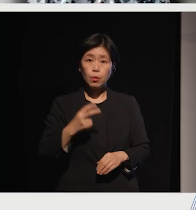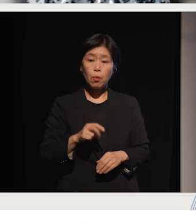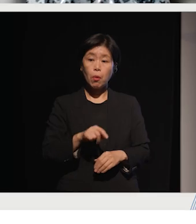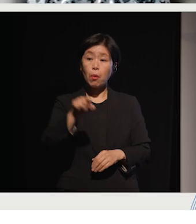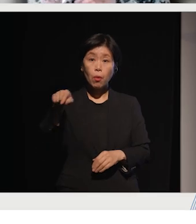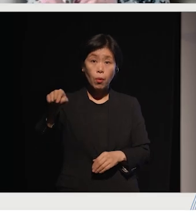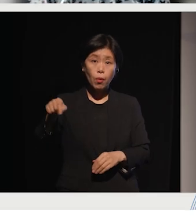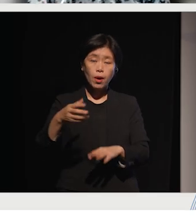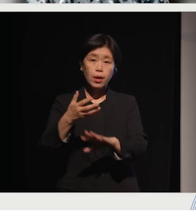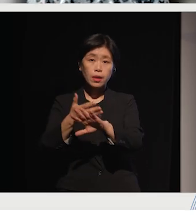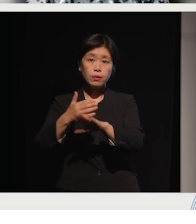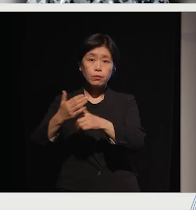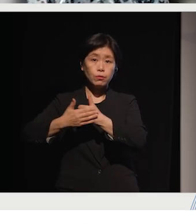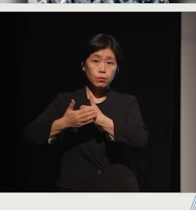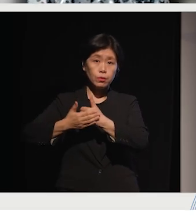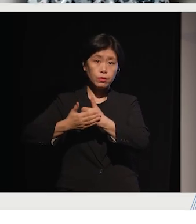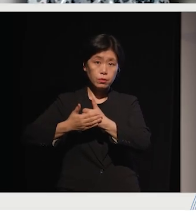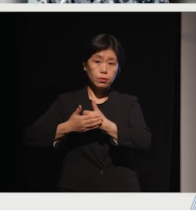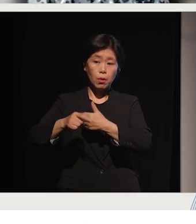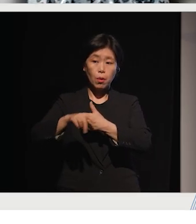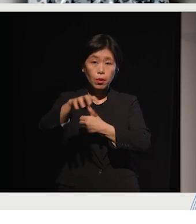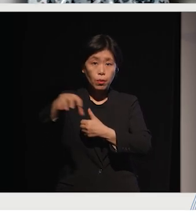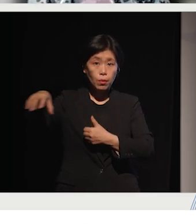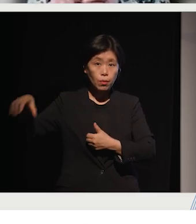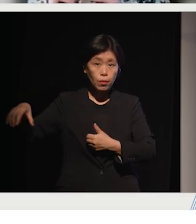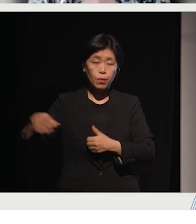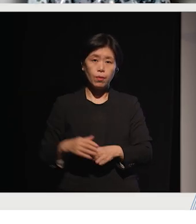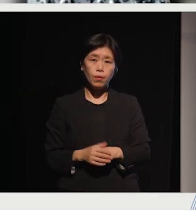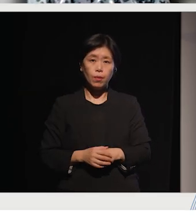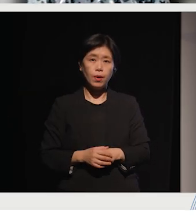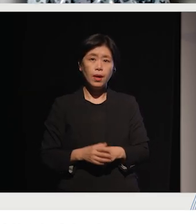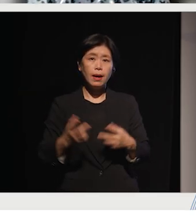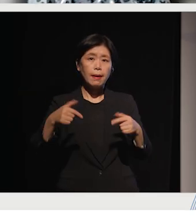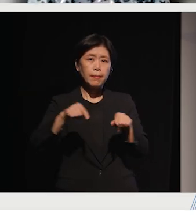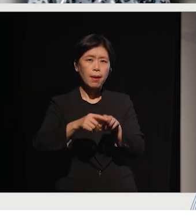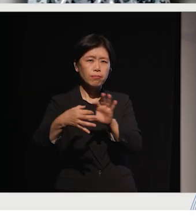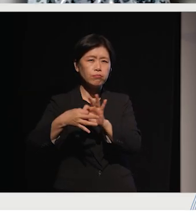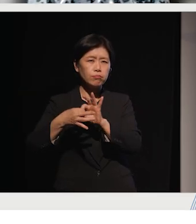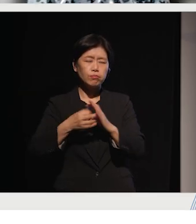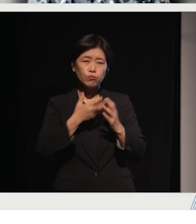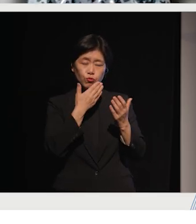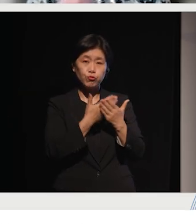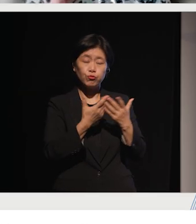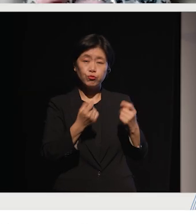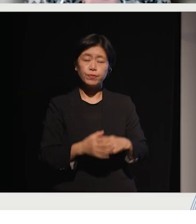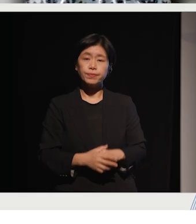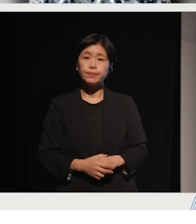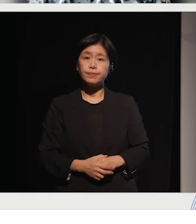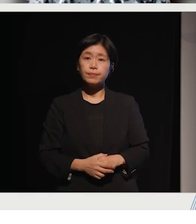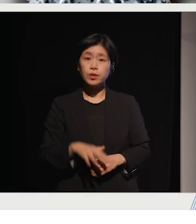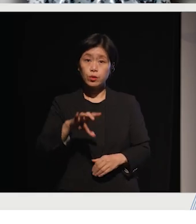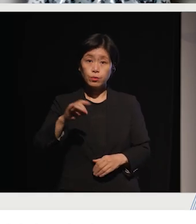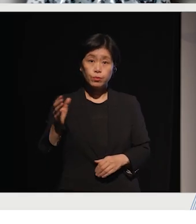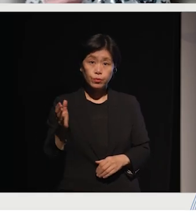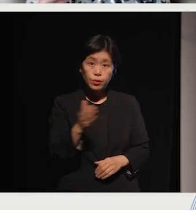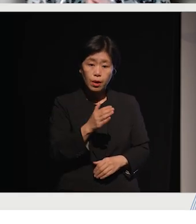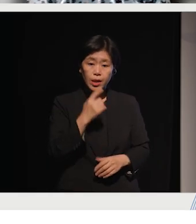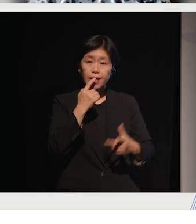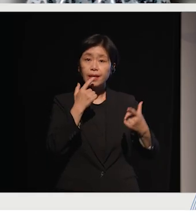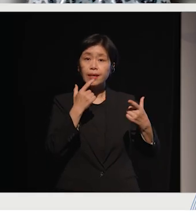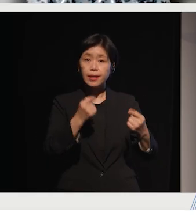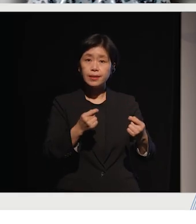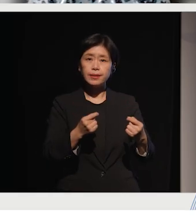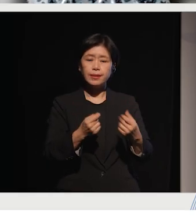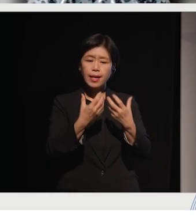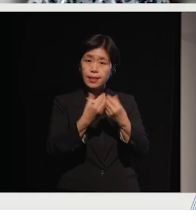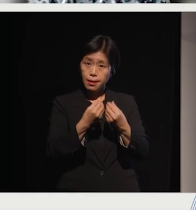external partners are prioritizing accessibility as much as we are internally. And unless that language is